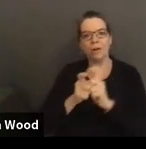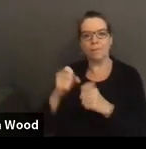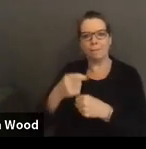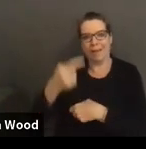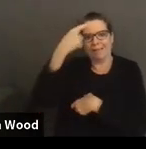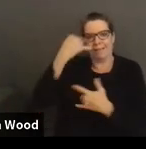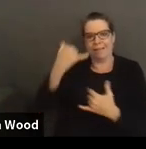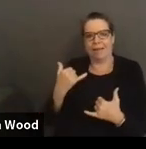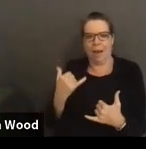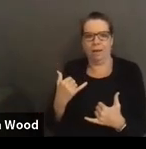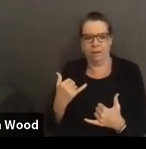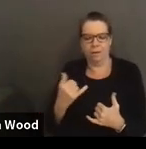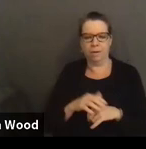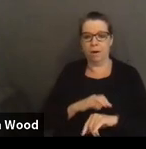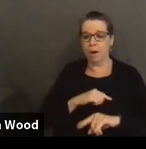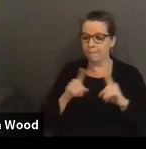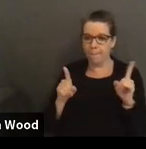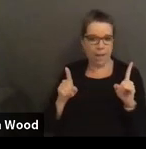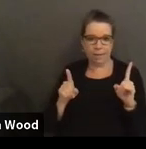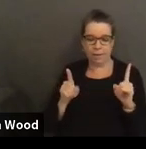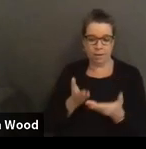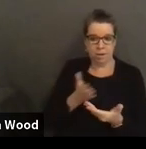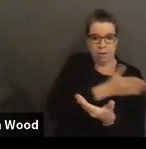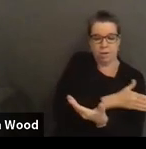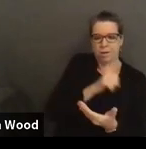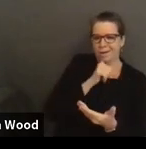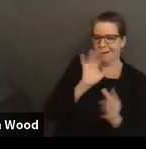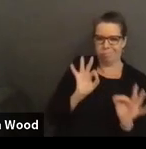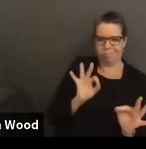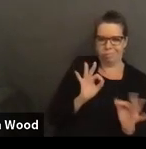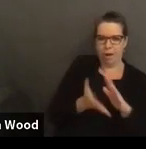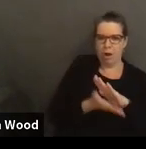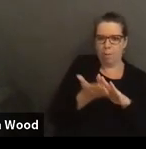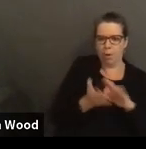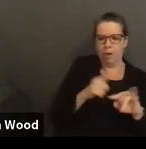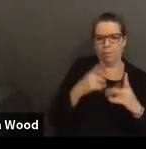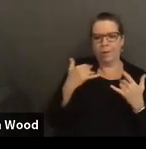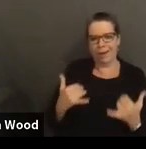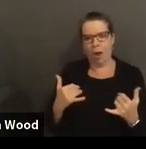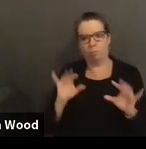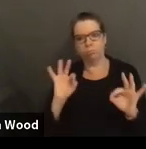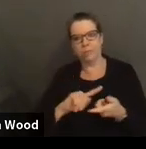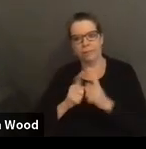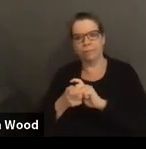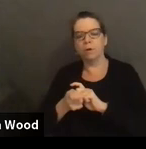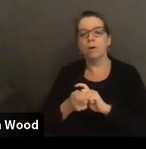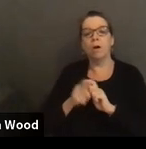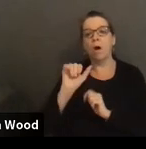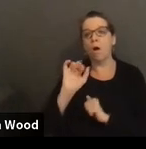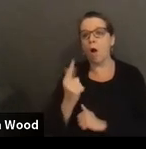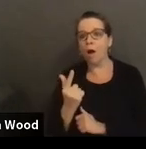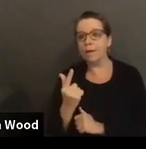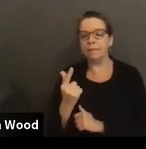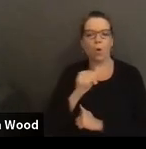today, but would not have been ideal in normal operating situations. So we would not in August be